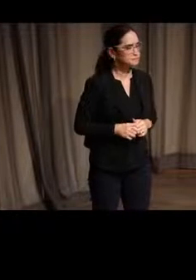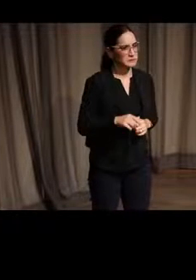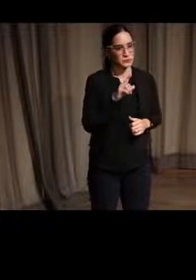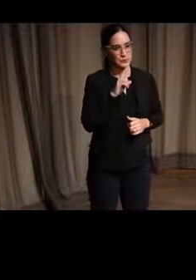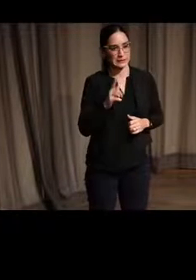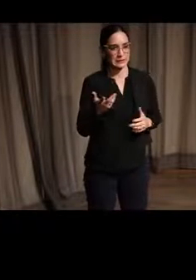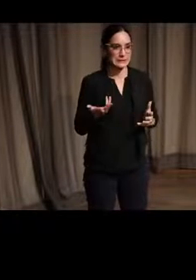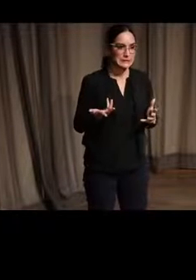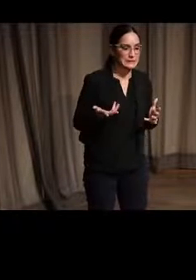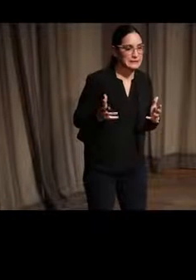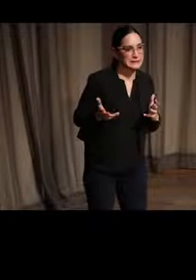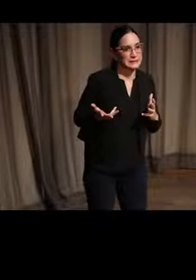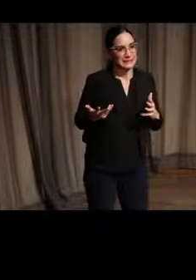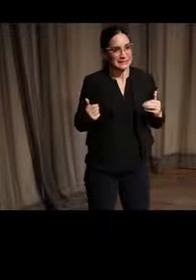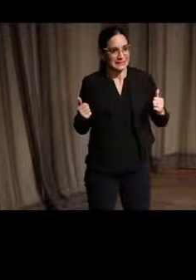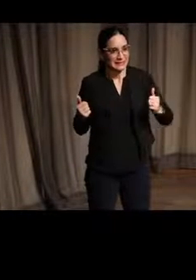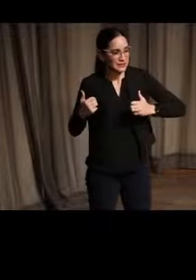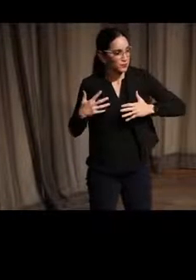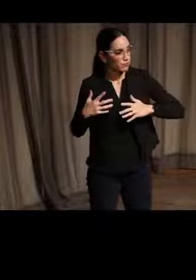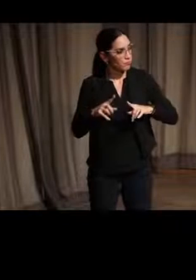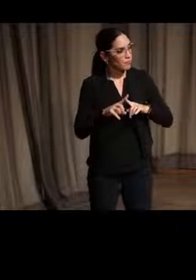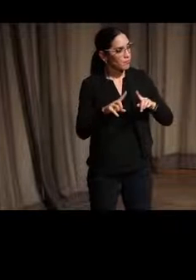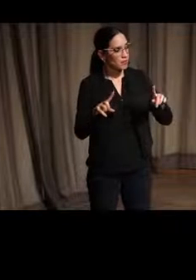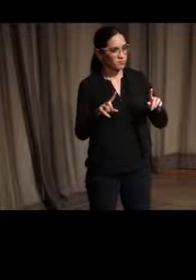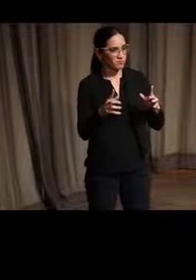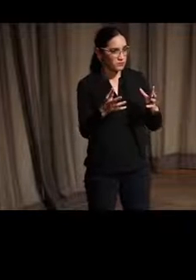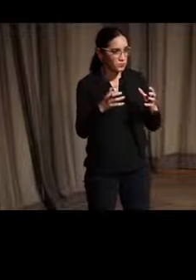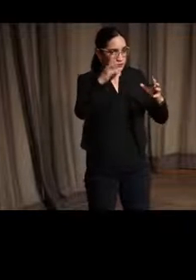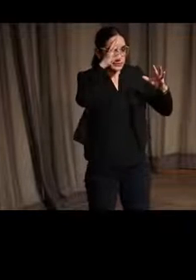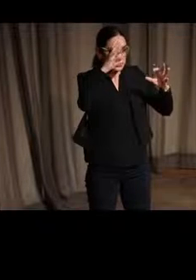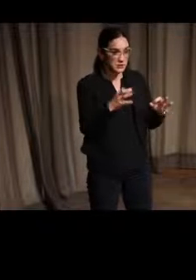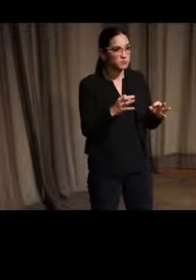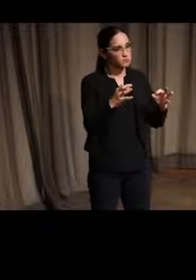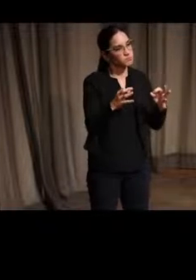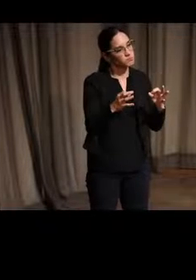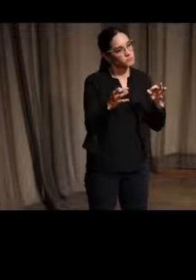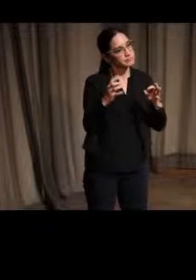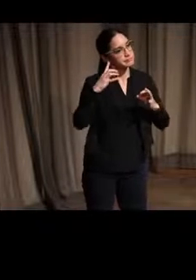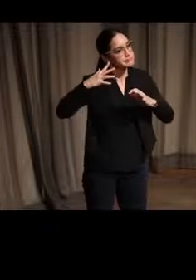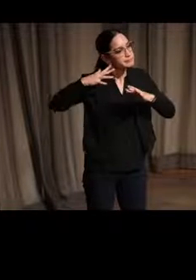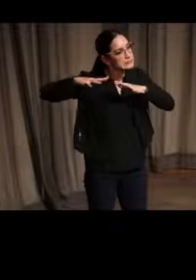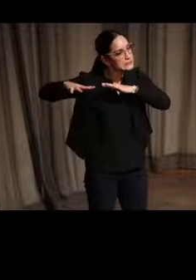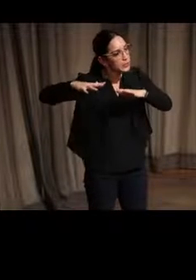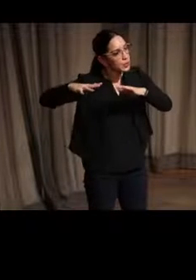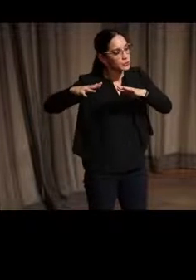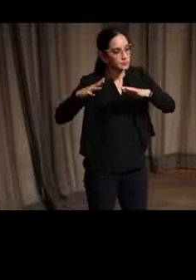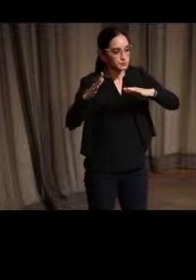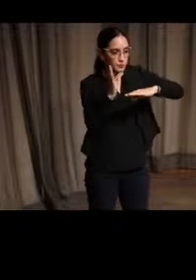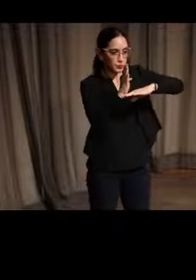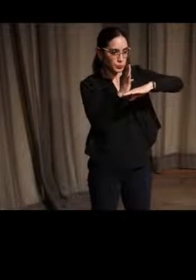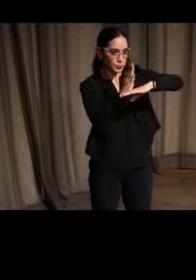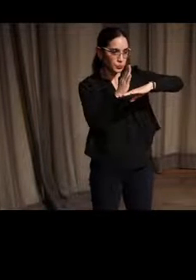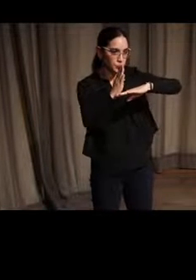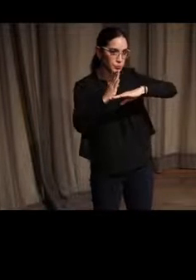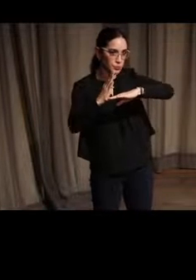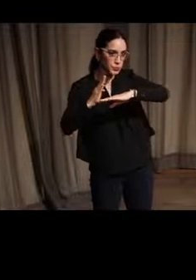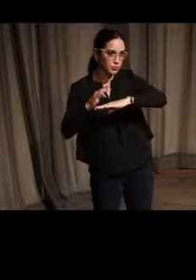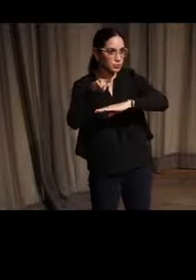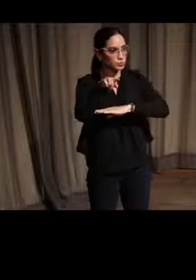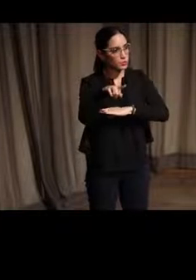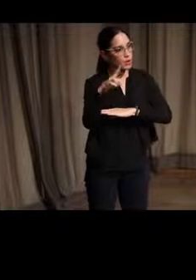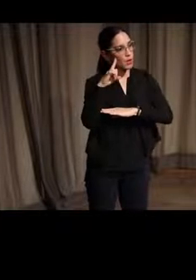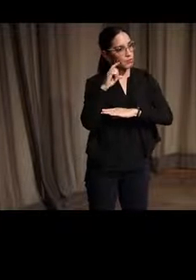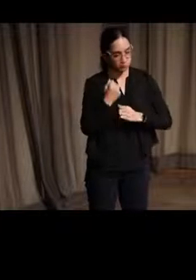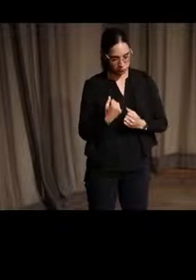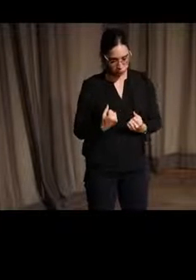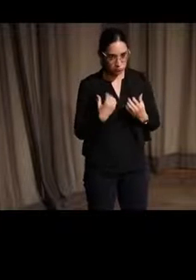actually. Yeah, so I wanted to make a sound composition to use sound as a way to